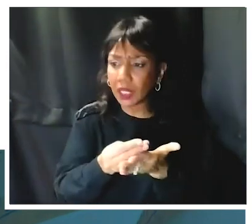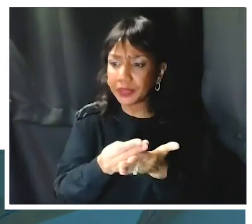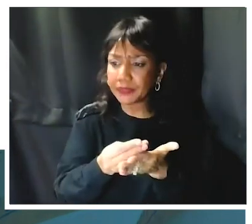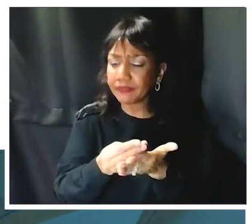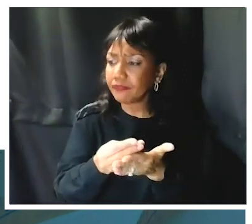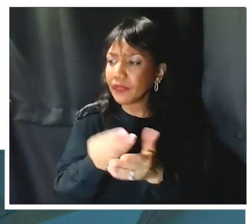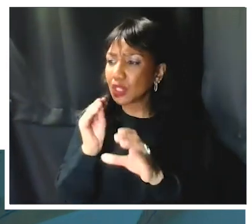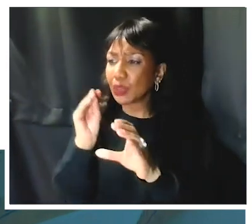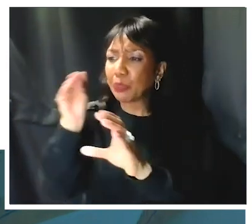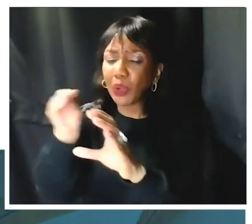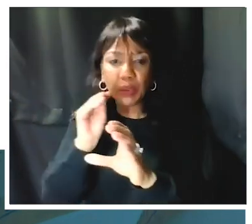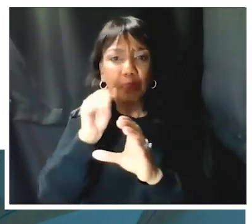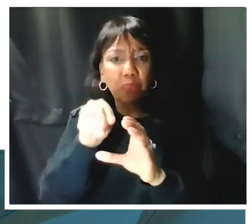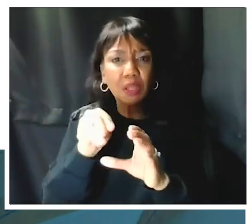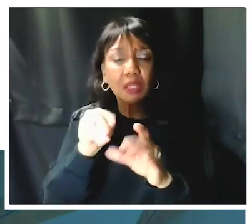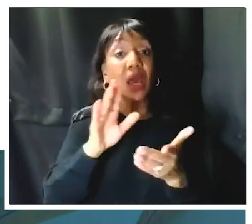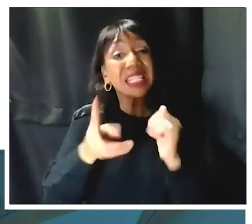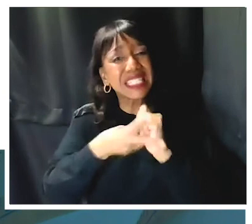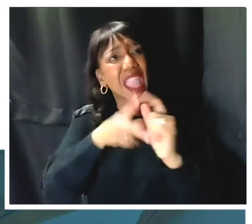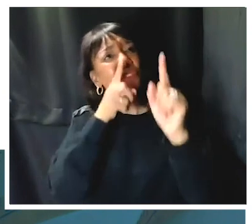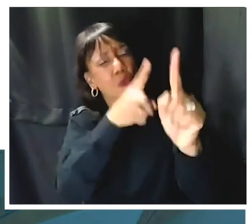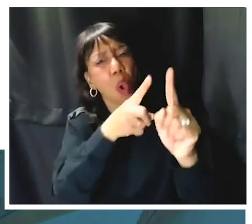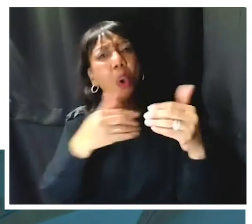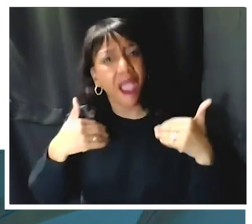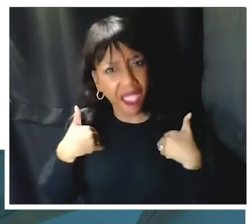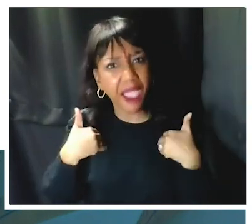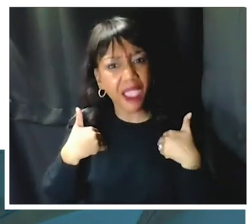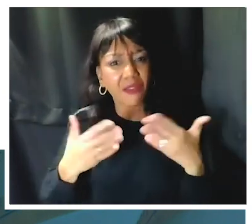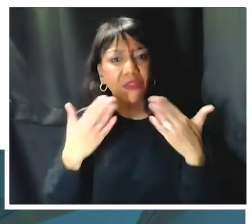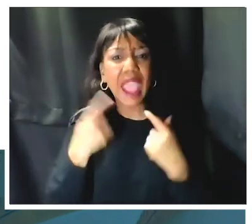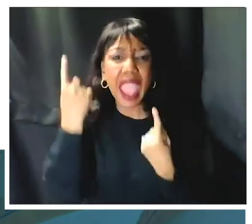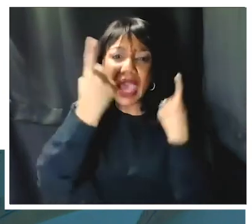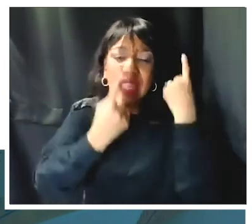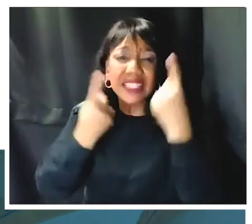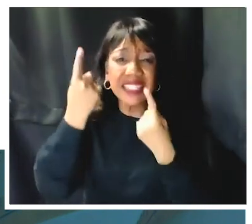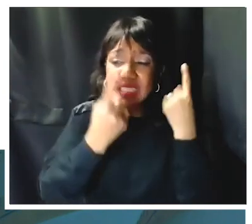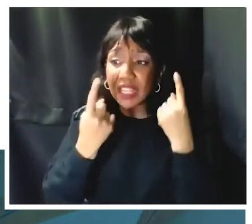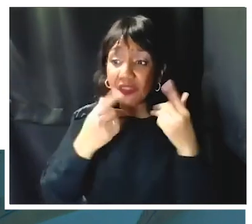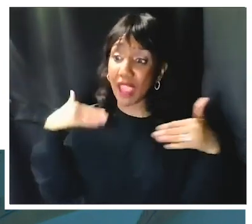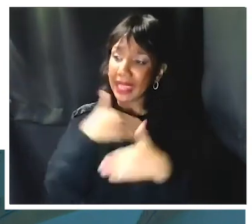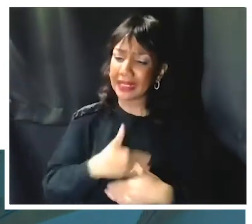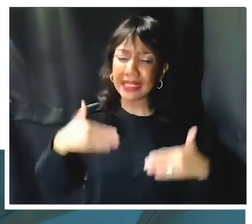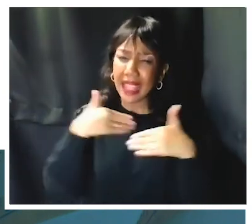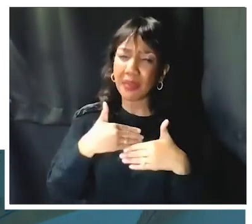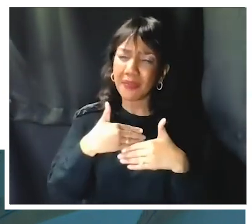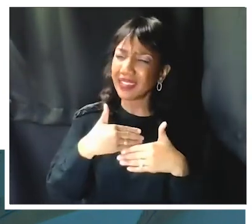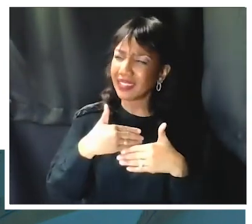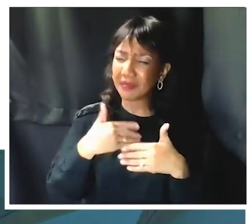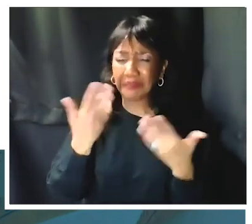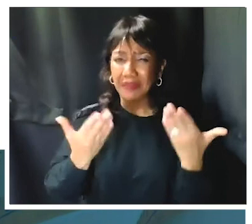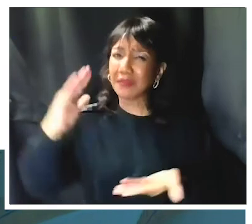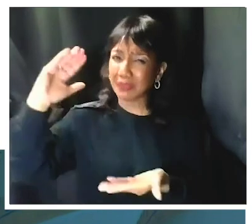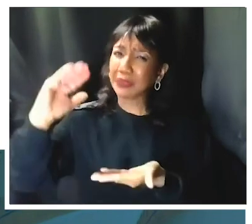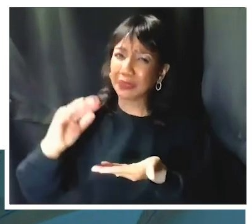go, set savings goals, and you should also consider how much money you can spend on